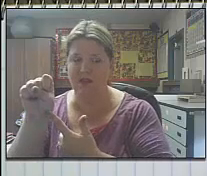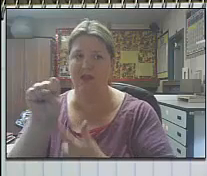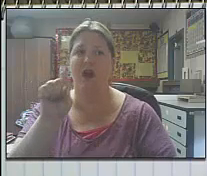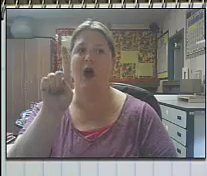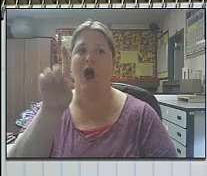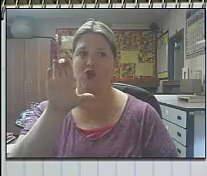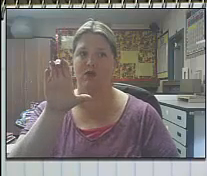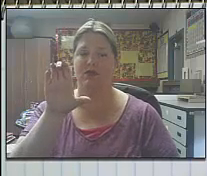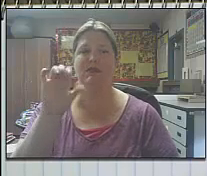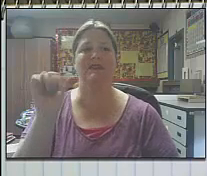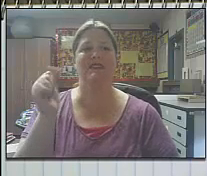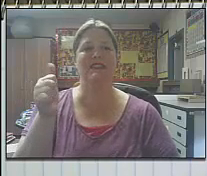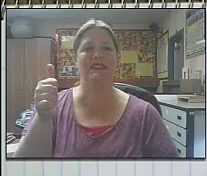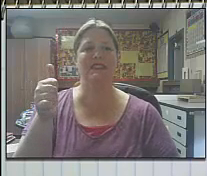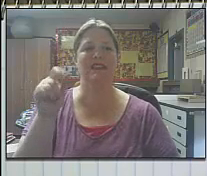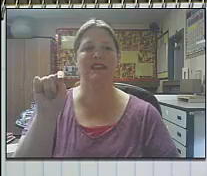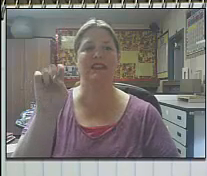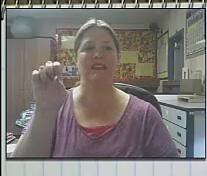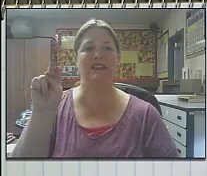Tens.